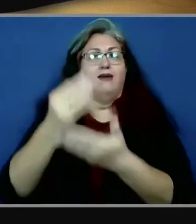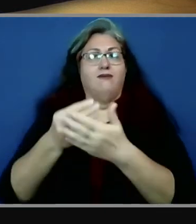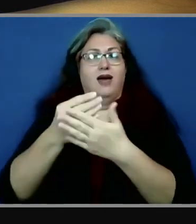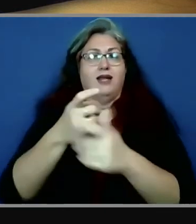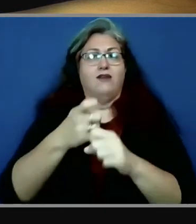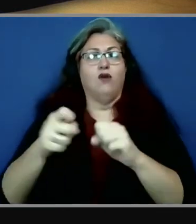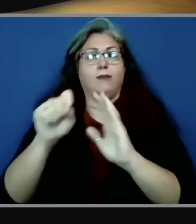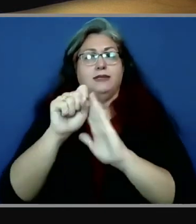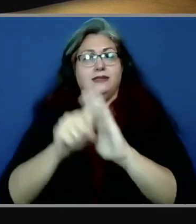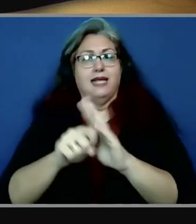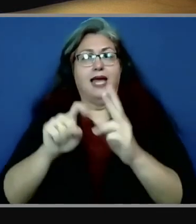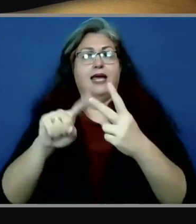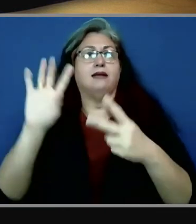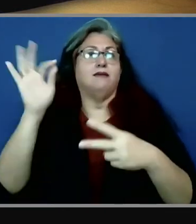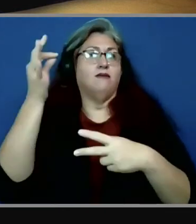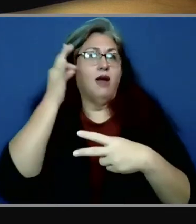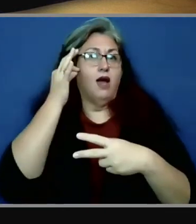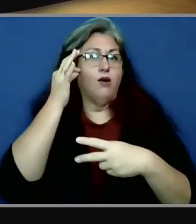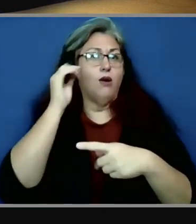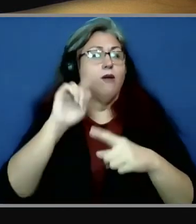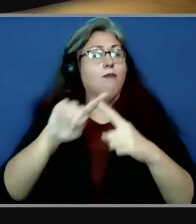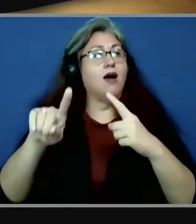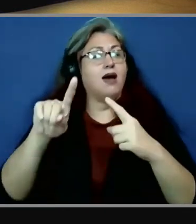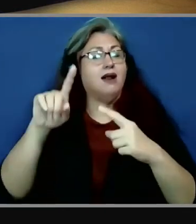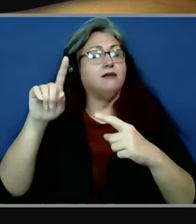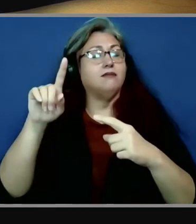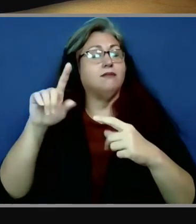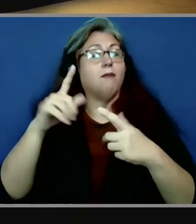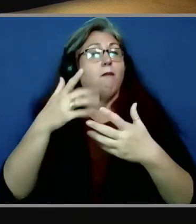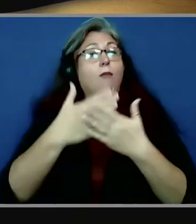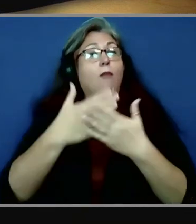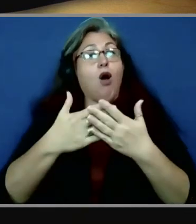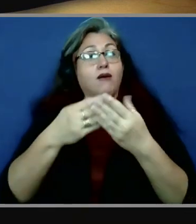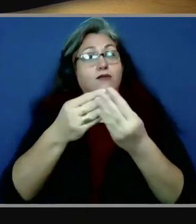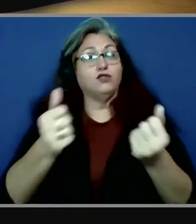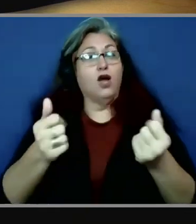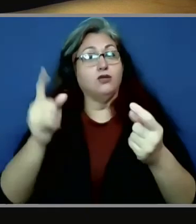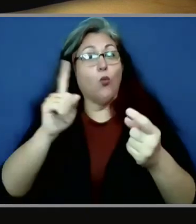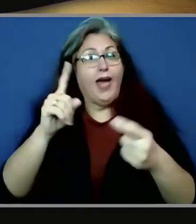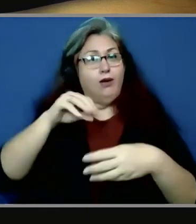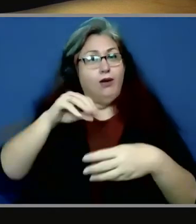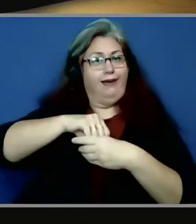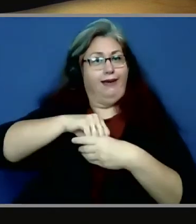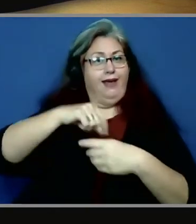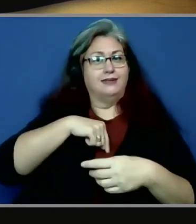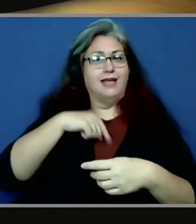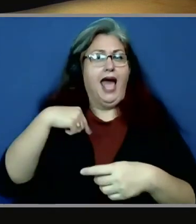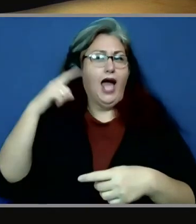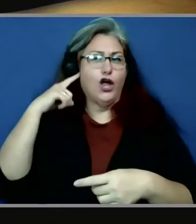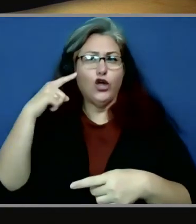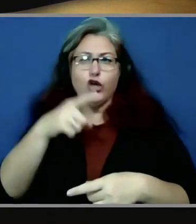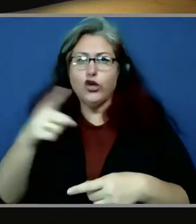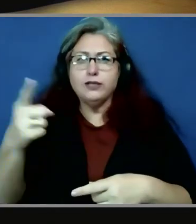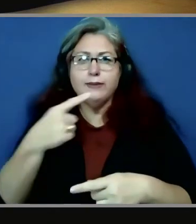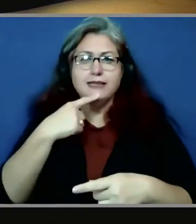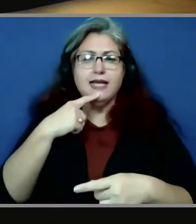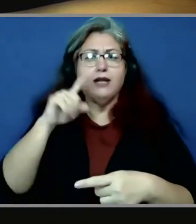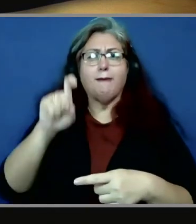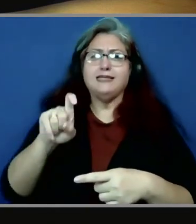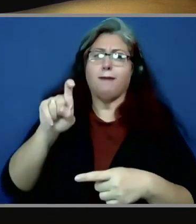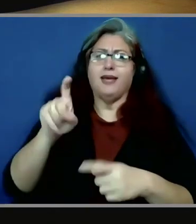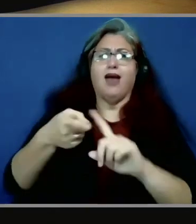state and federal. But I believe part of the solution is within us. I heard someone say earlier, be a friend,